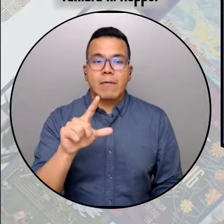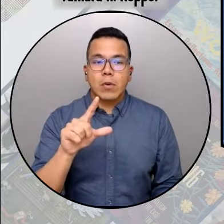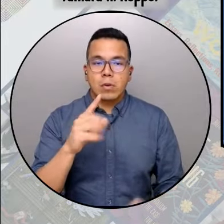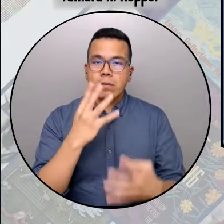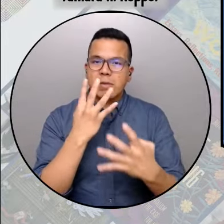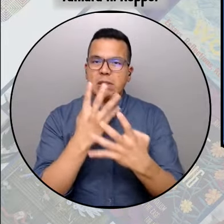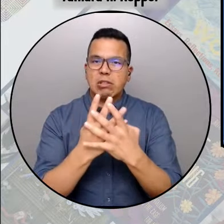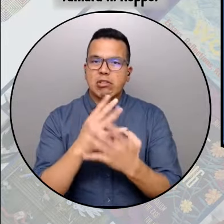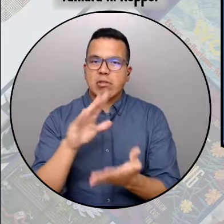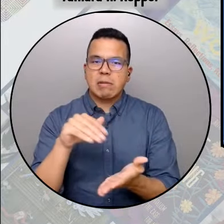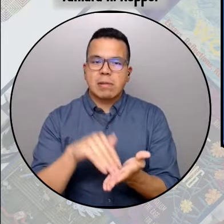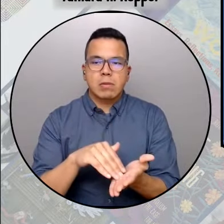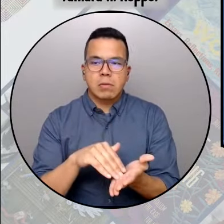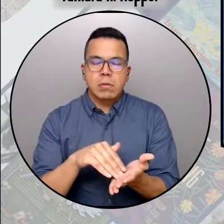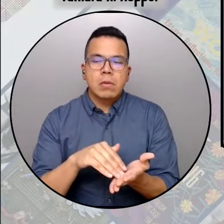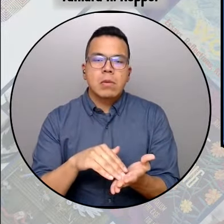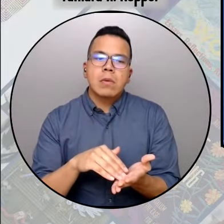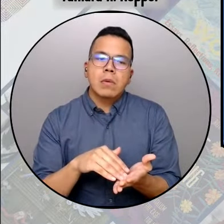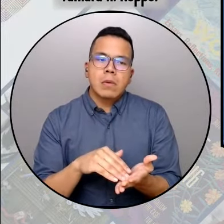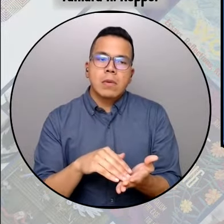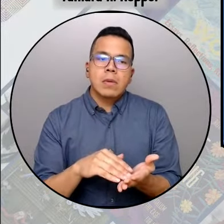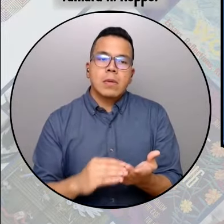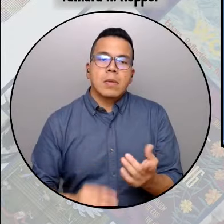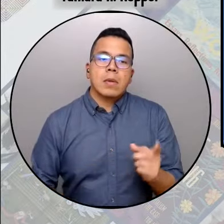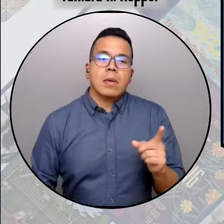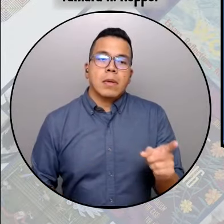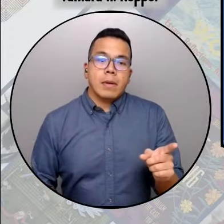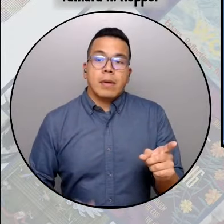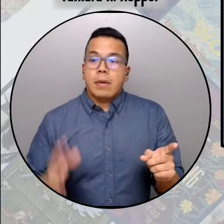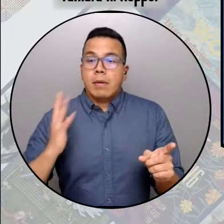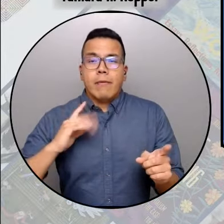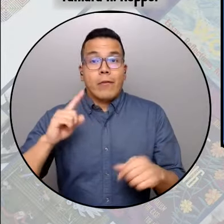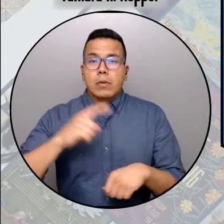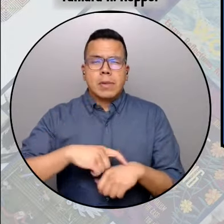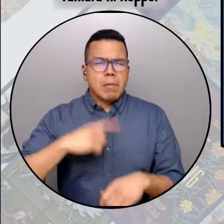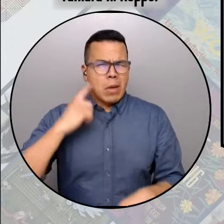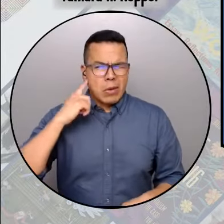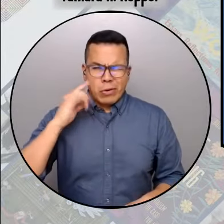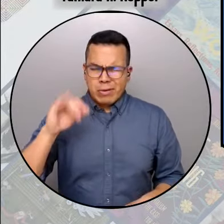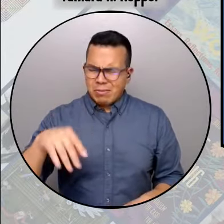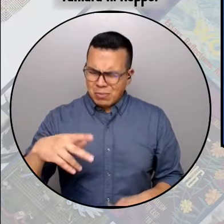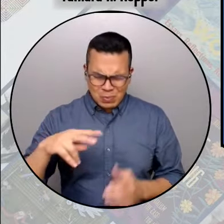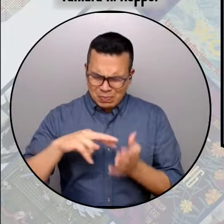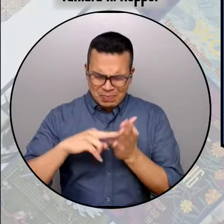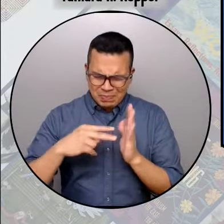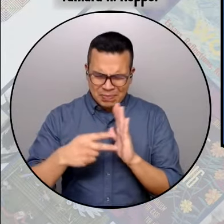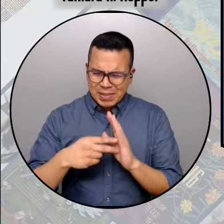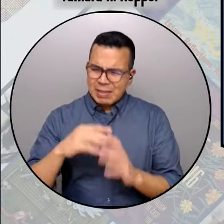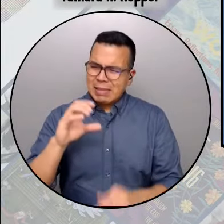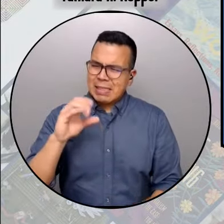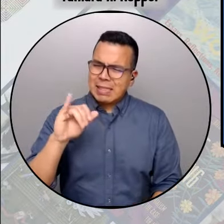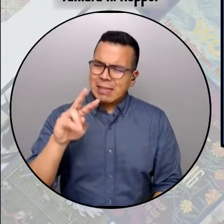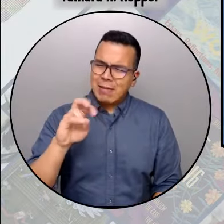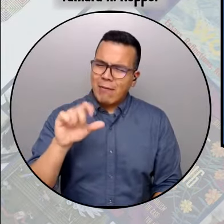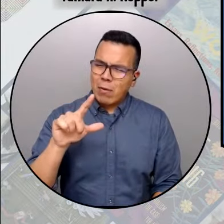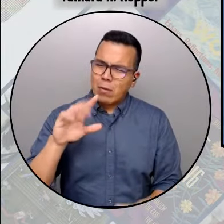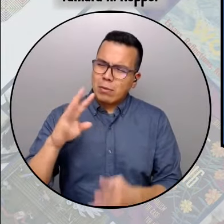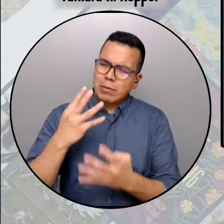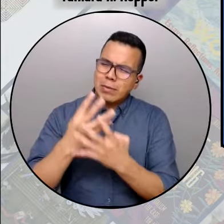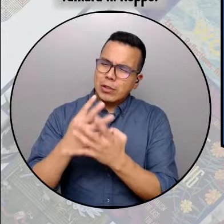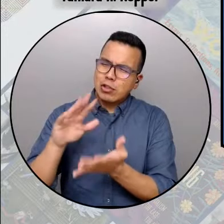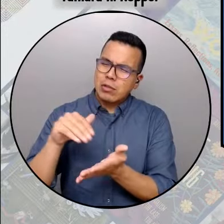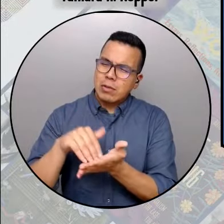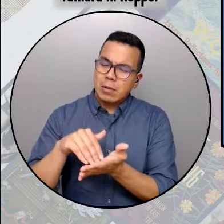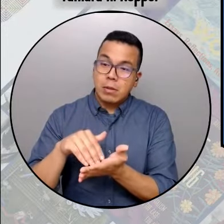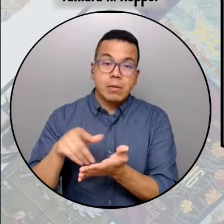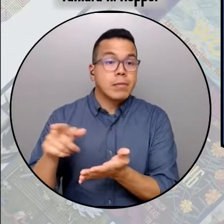is this, and I was like, at first, you know, when I first heard this, I was like, what is a civil detention center? But it's basically detention centers are supposed to be